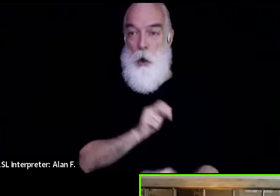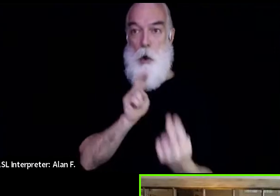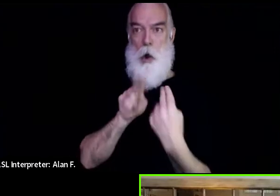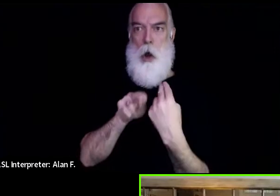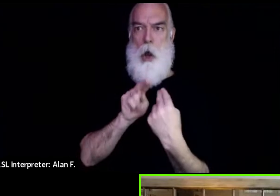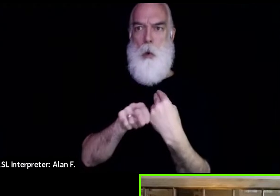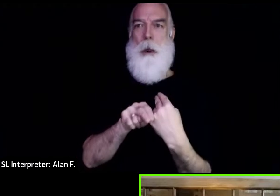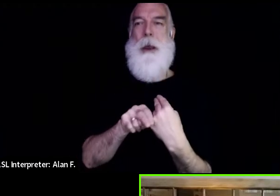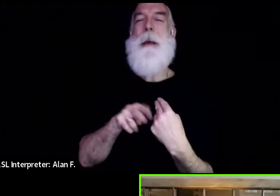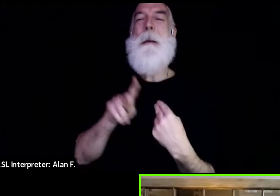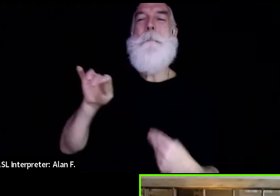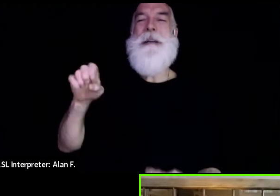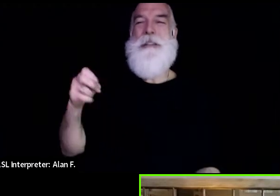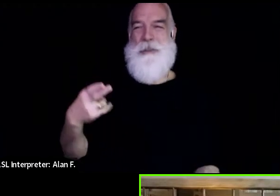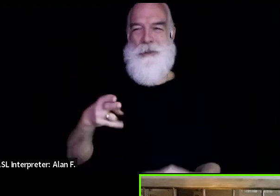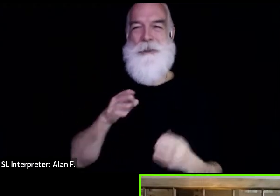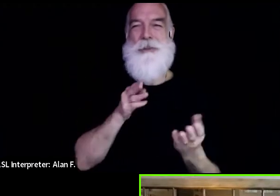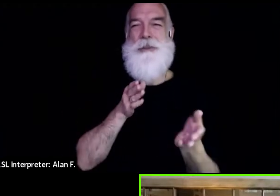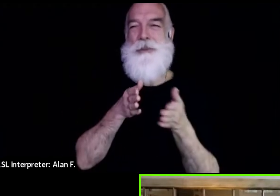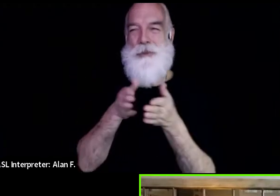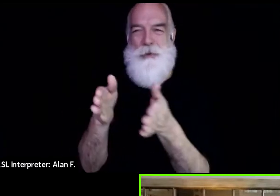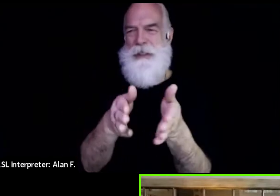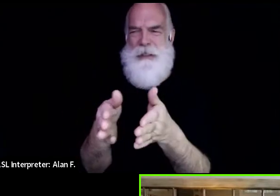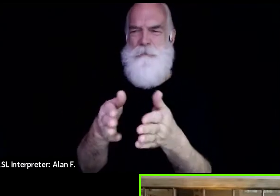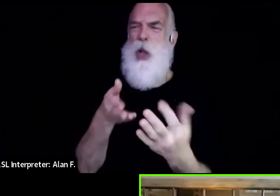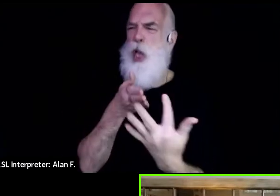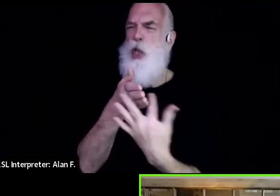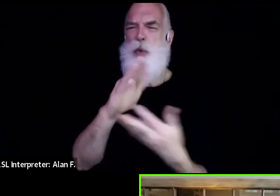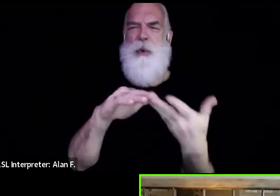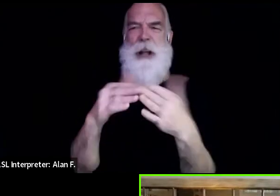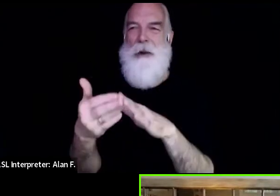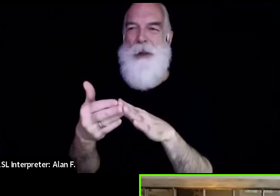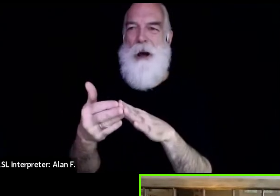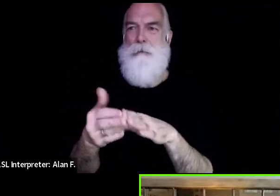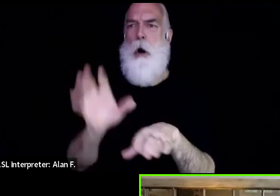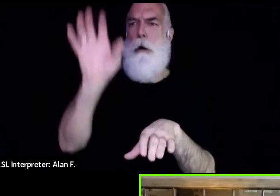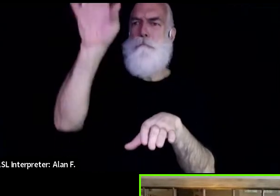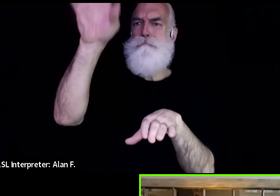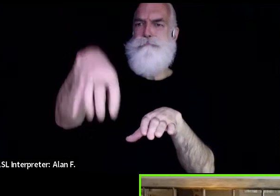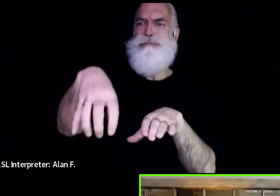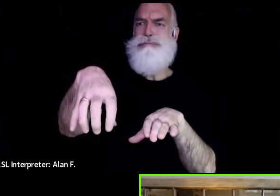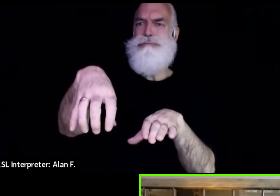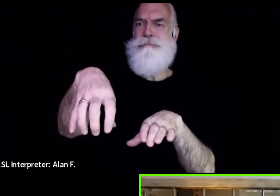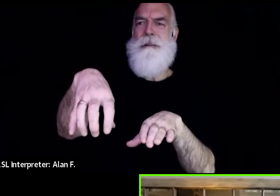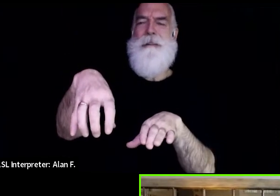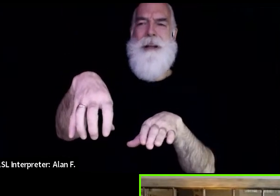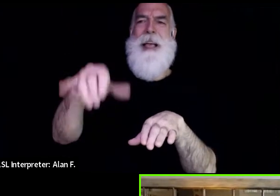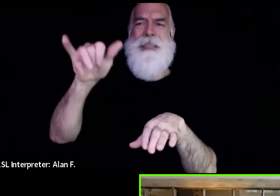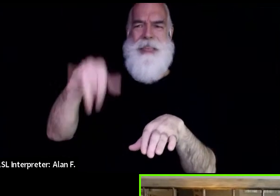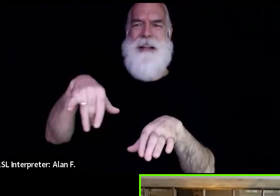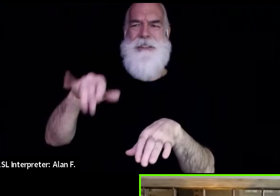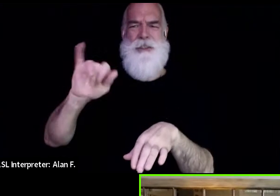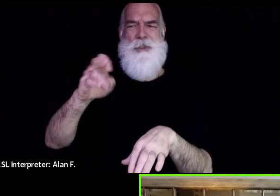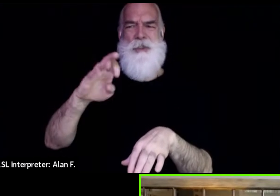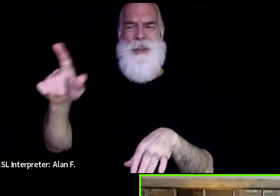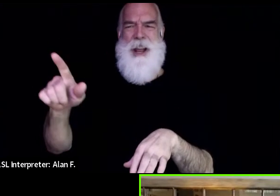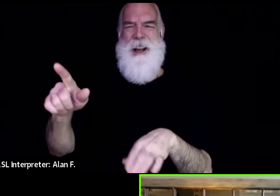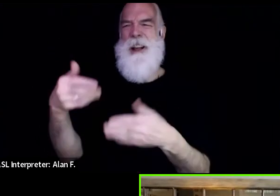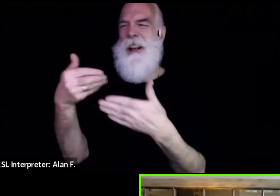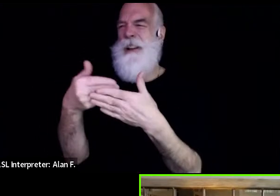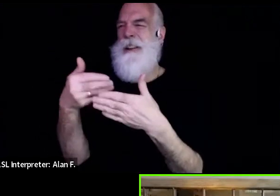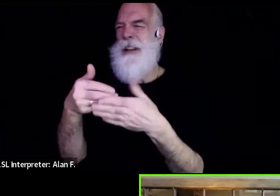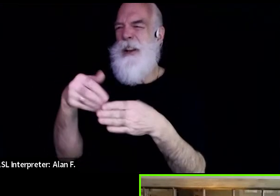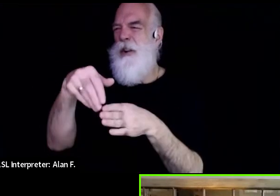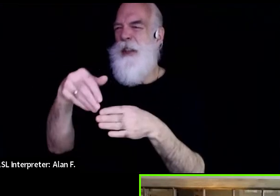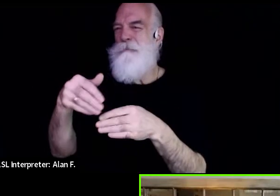Street. And it runs through downtown, and this jail sits on Peachtree Street right at the edge of downtown. You can